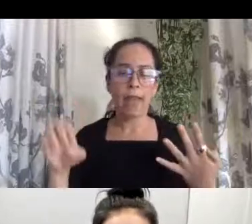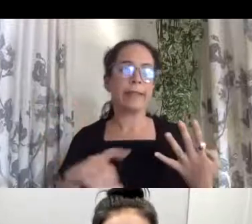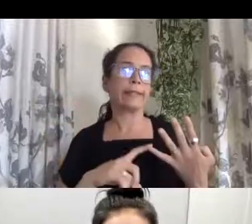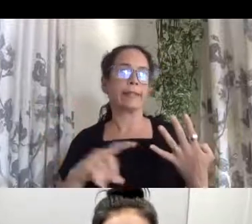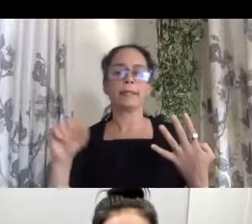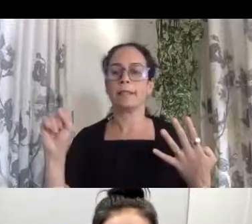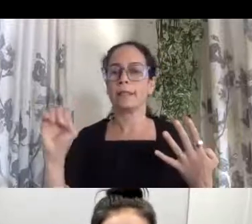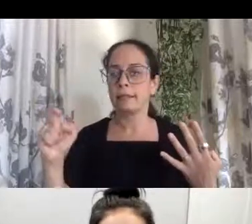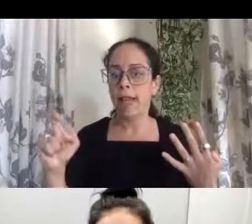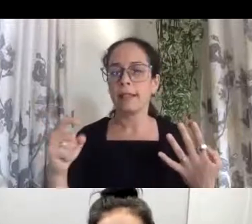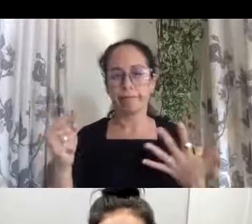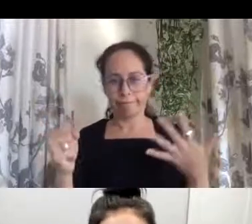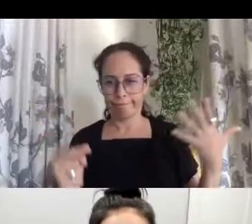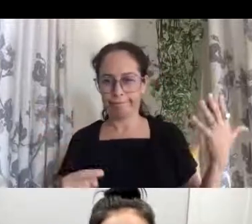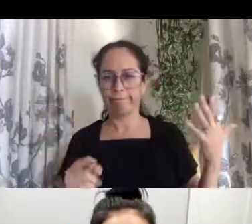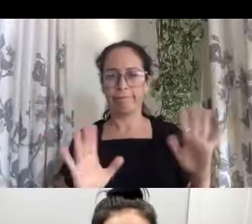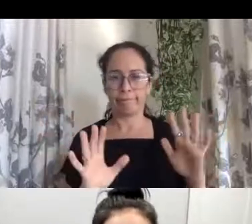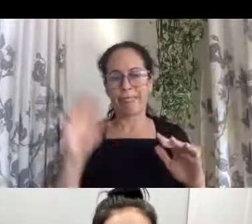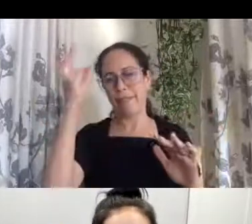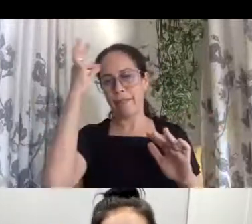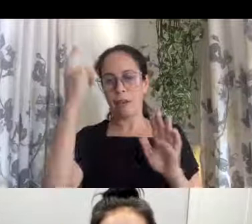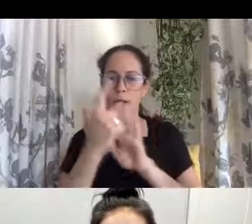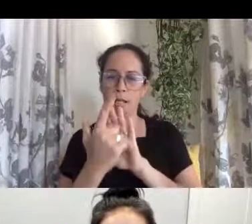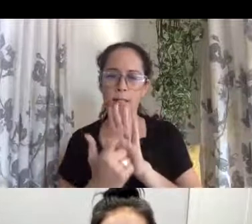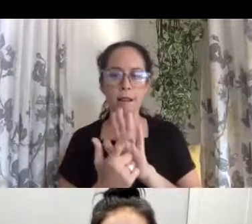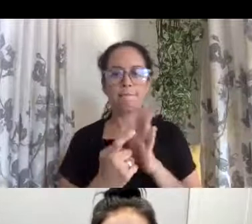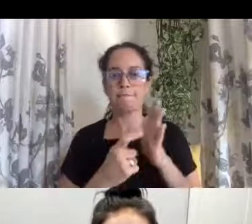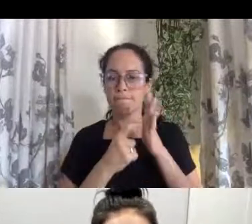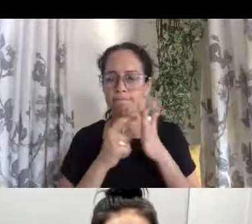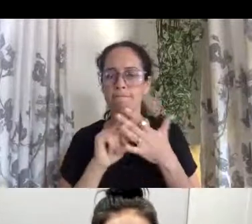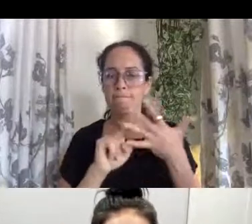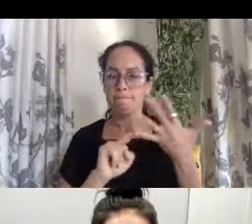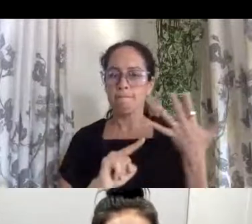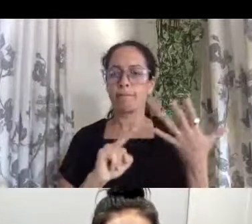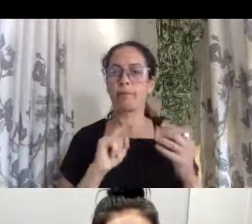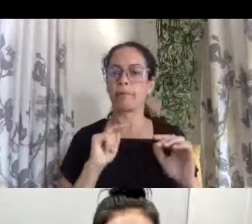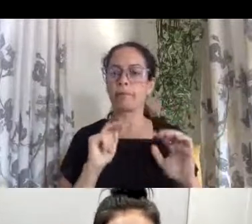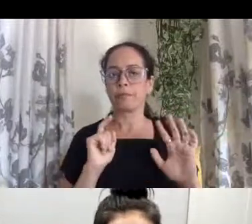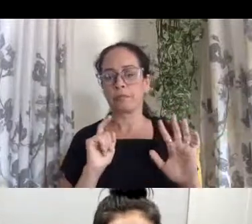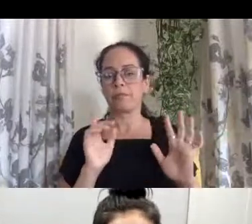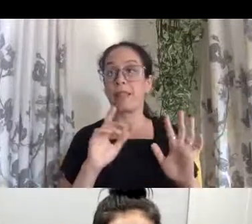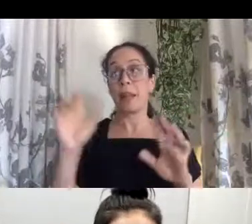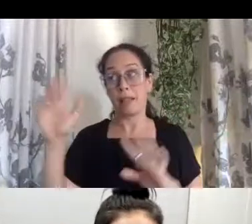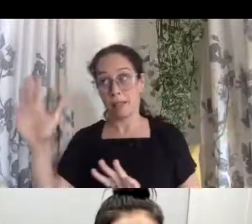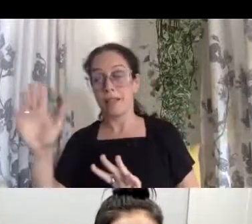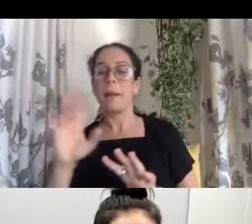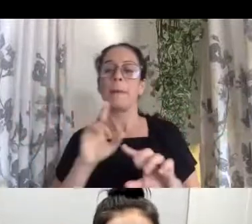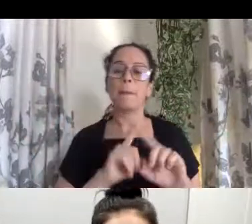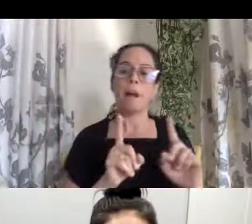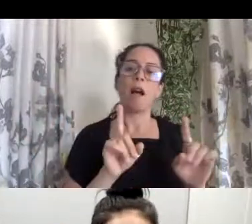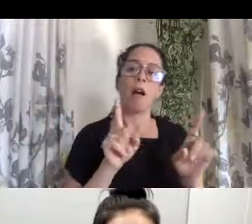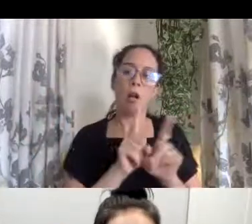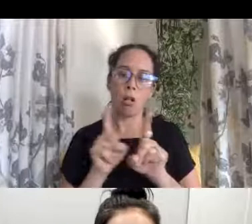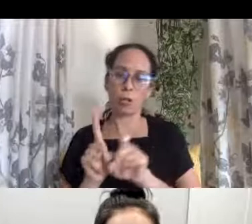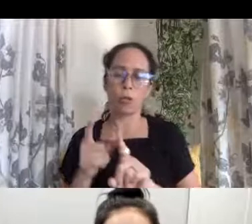required by federal law, but also some of them are required by the California Department of Public Health. So that's